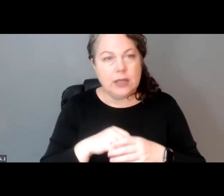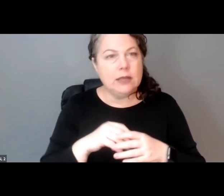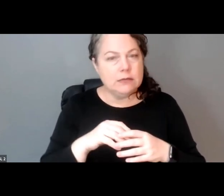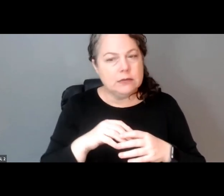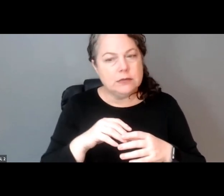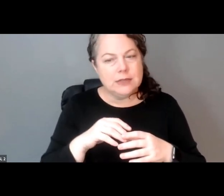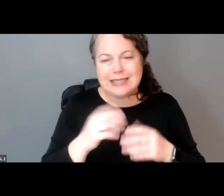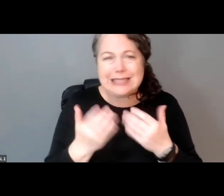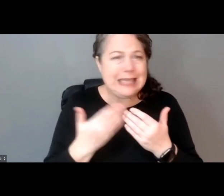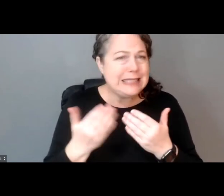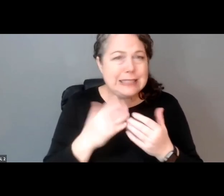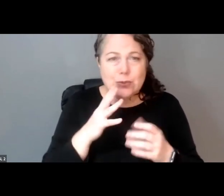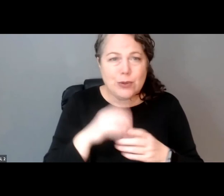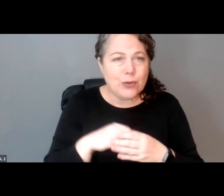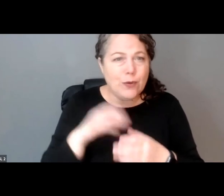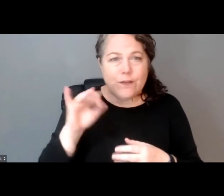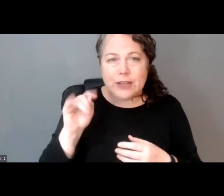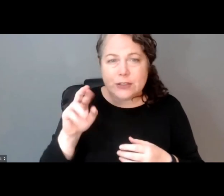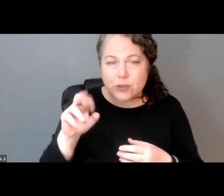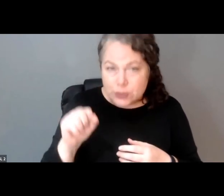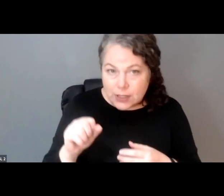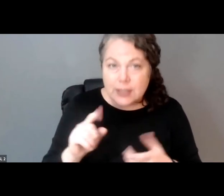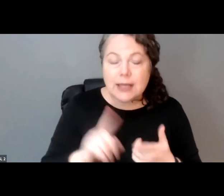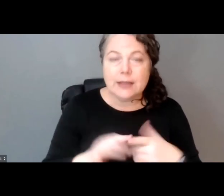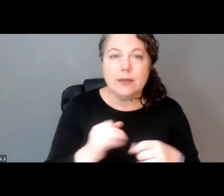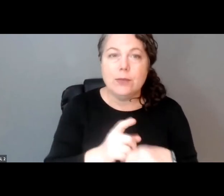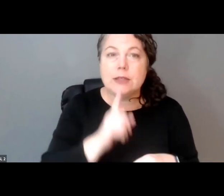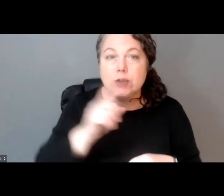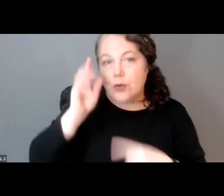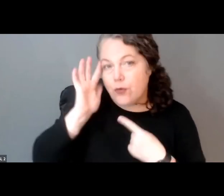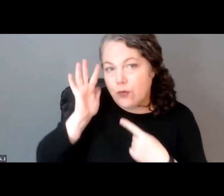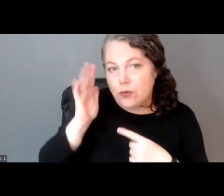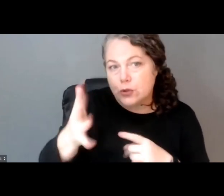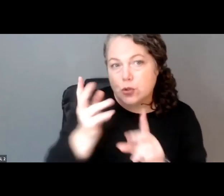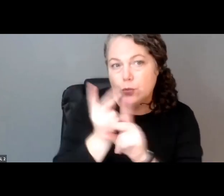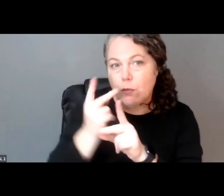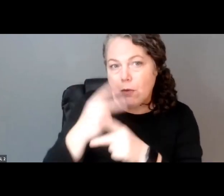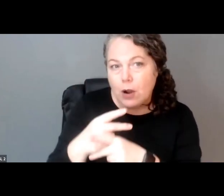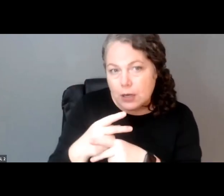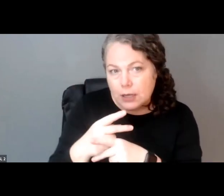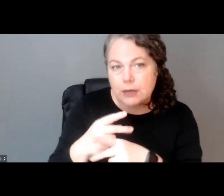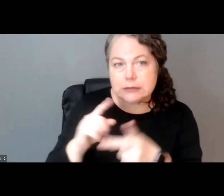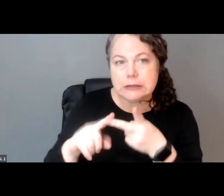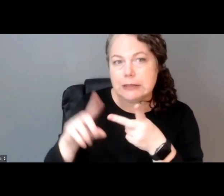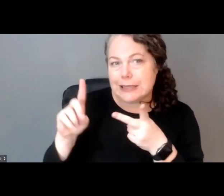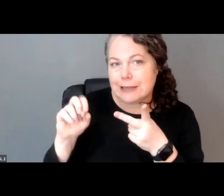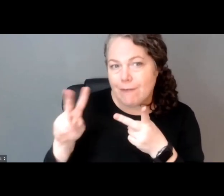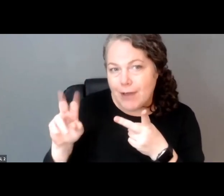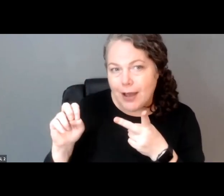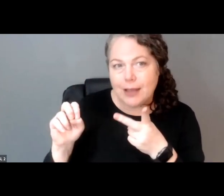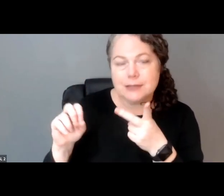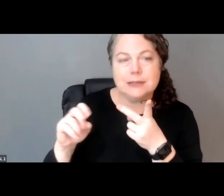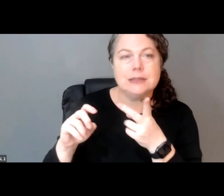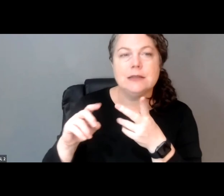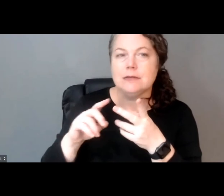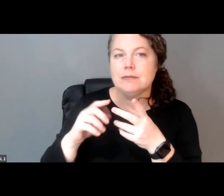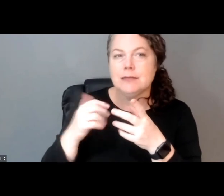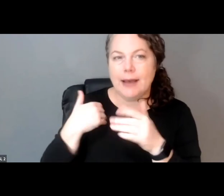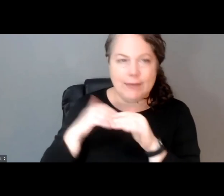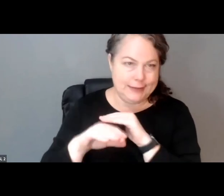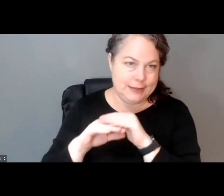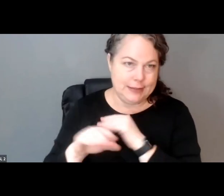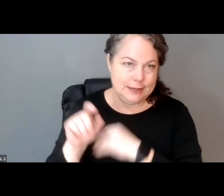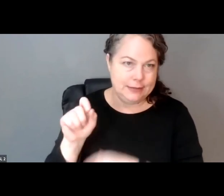to ensure that these products, these devices are accessible. people,